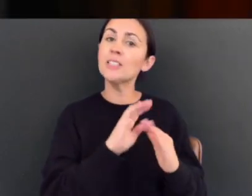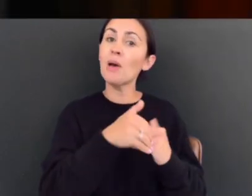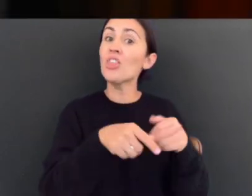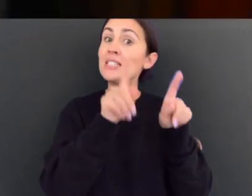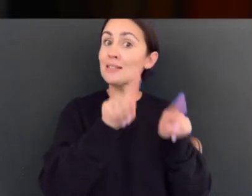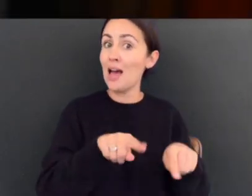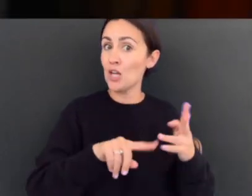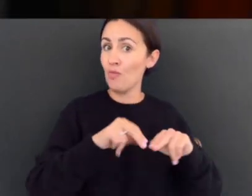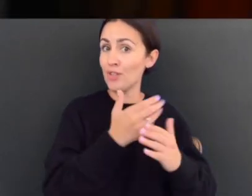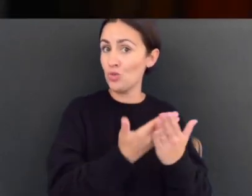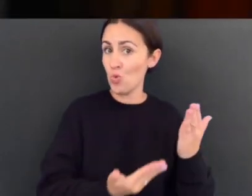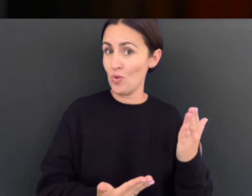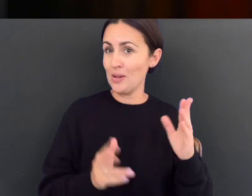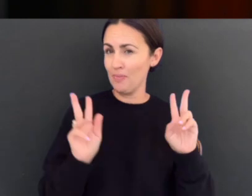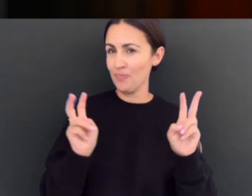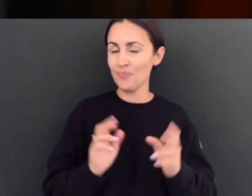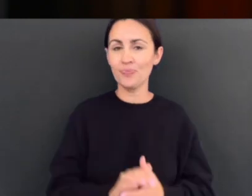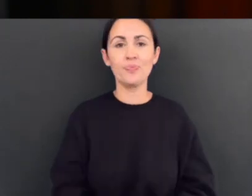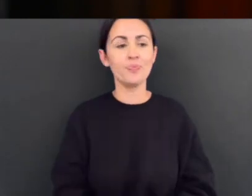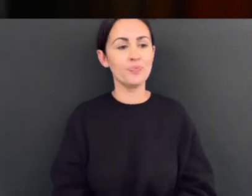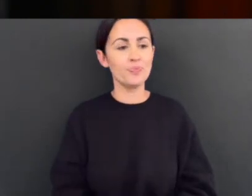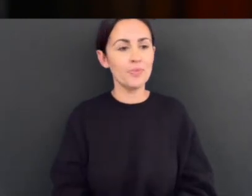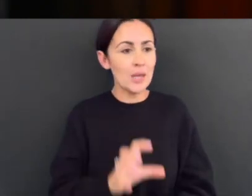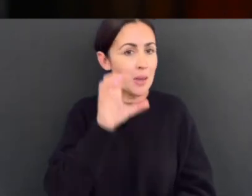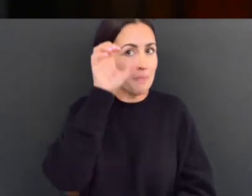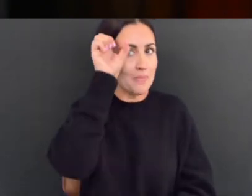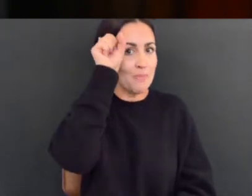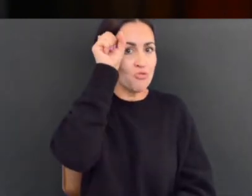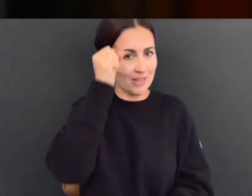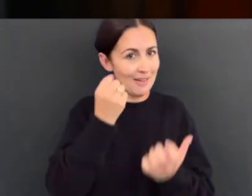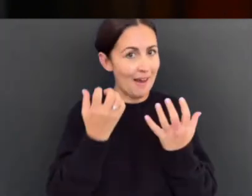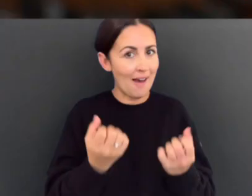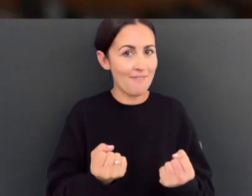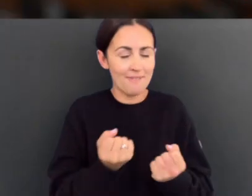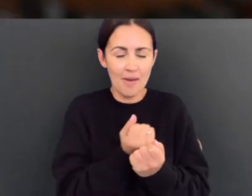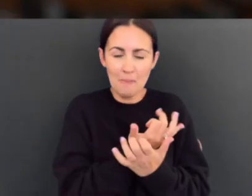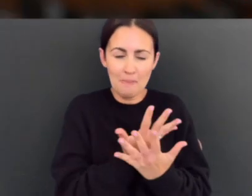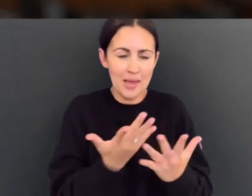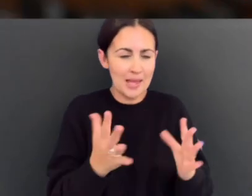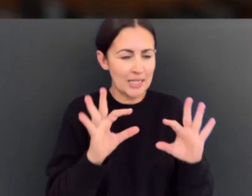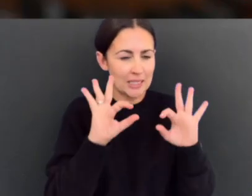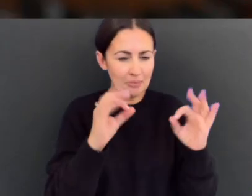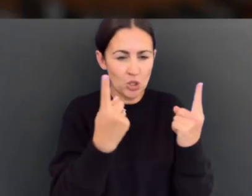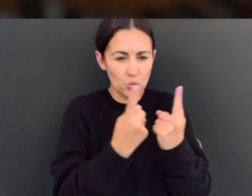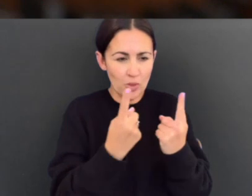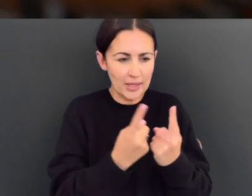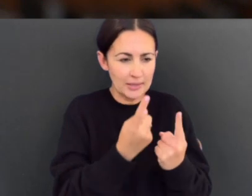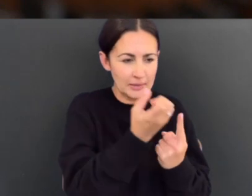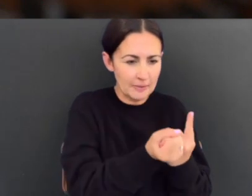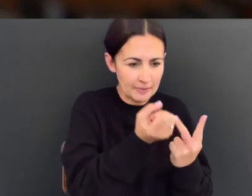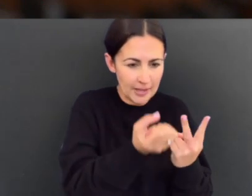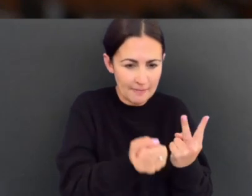matter. There are moments that cut deep in the memory, and this is one of them. All the elements are